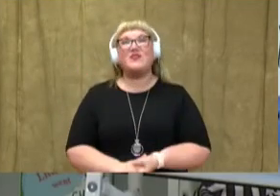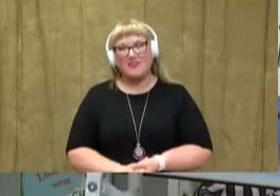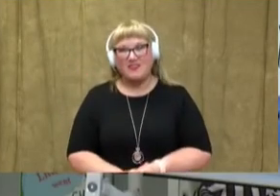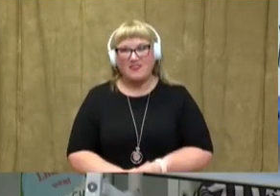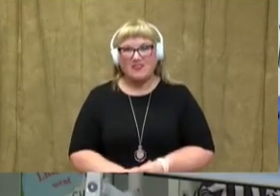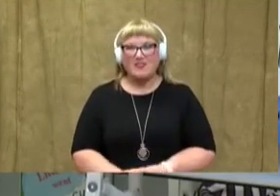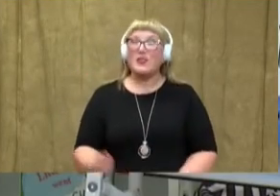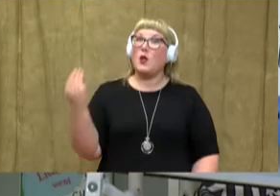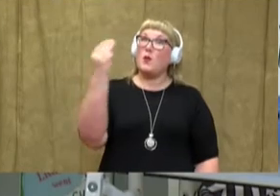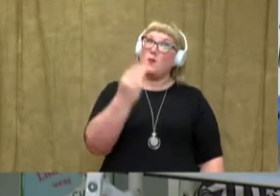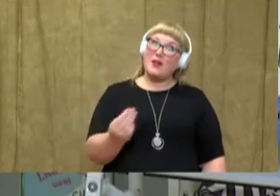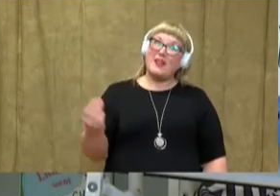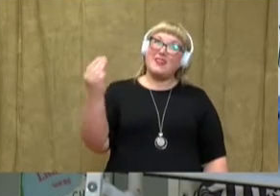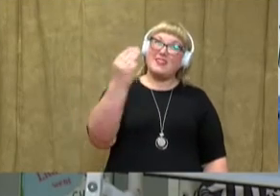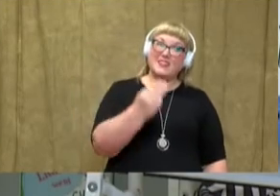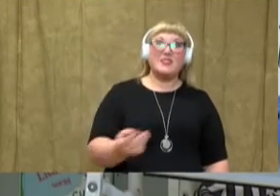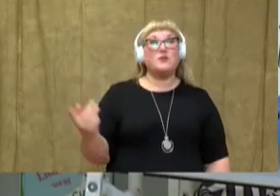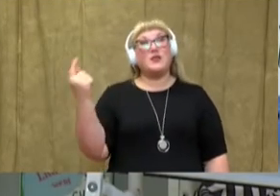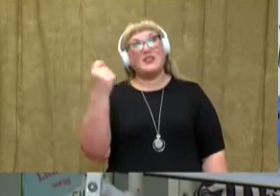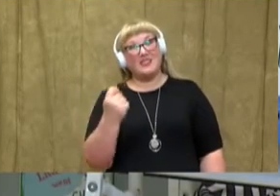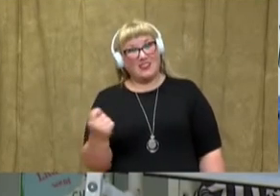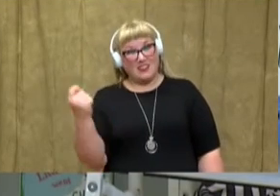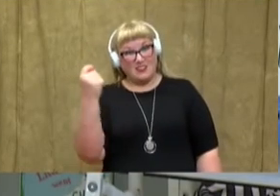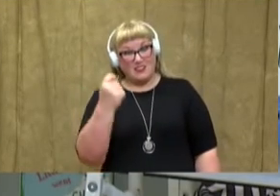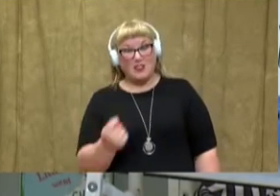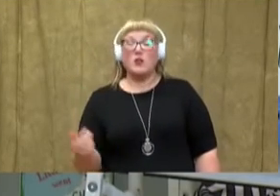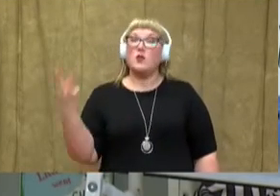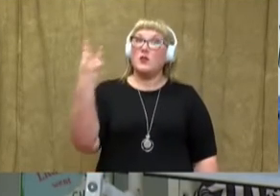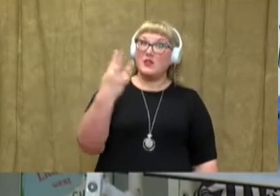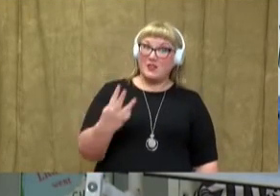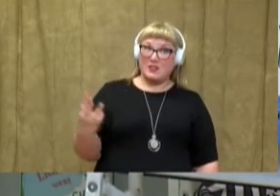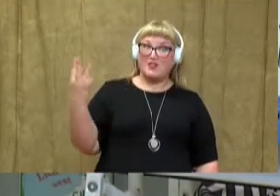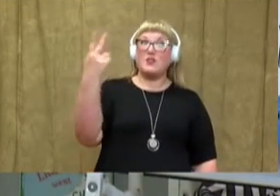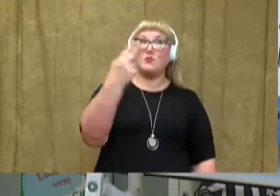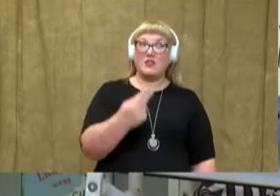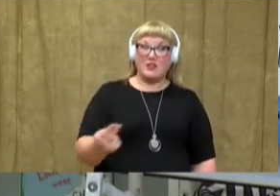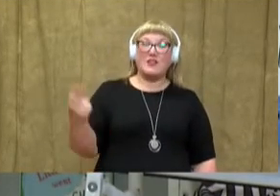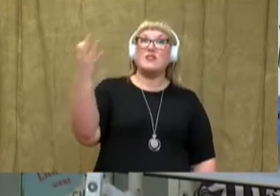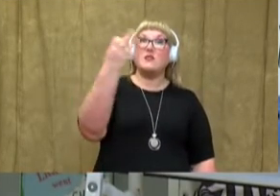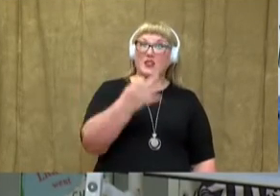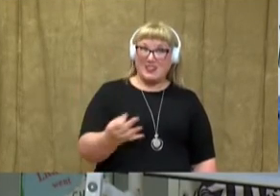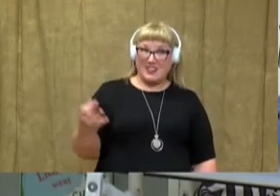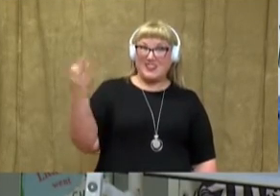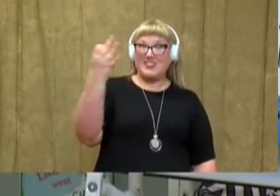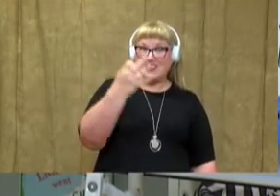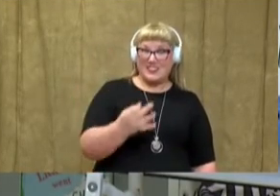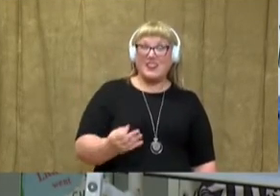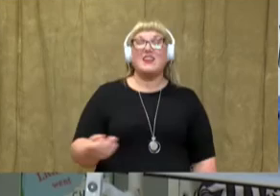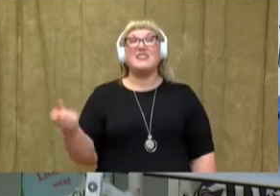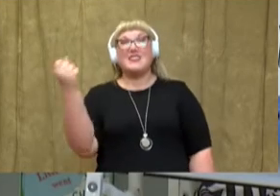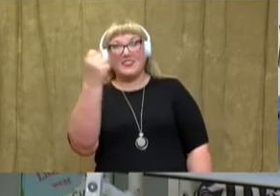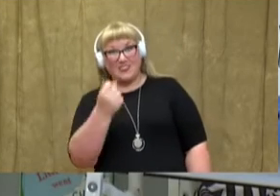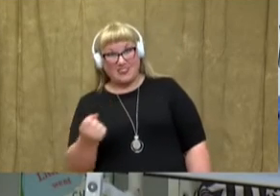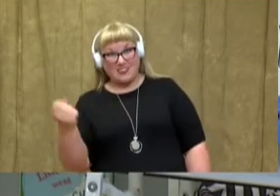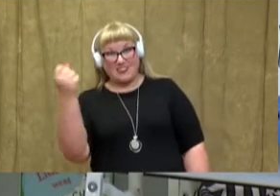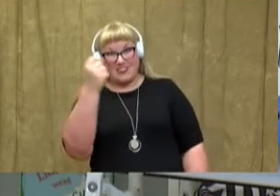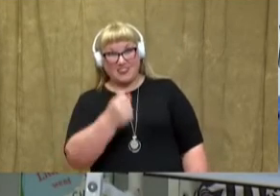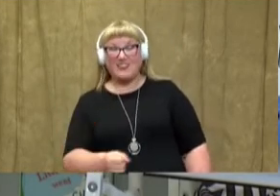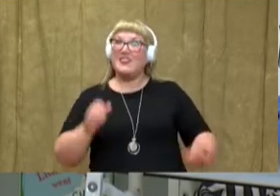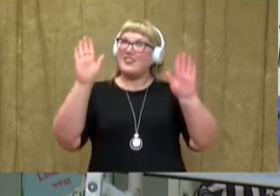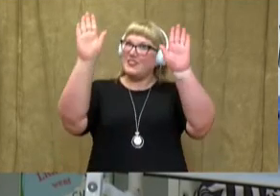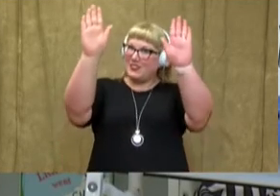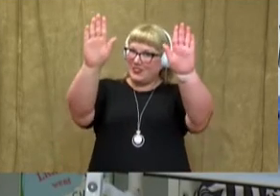sing. Lunes, martes, miércoles, jueves, viernes,